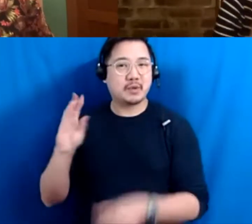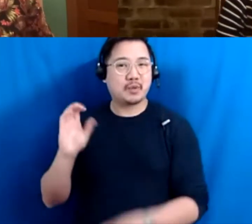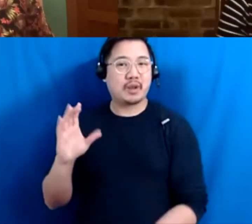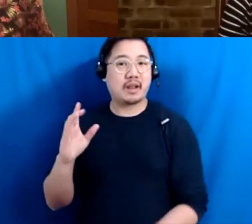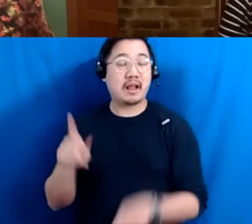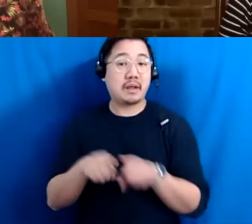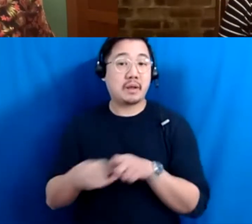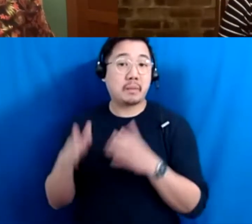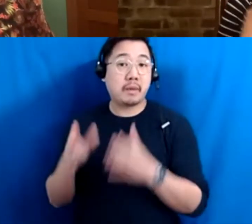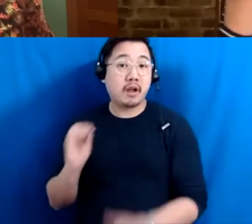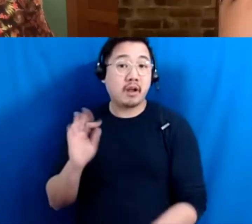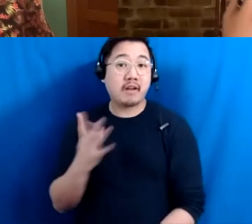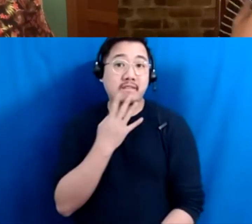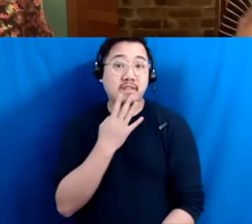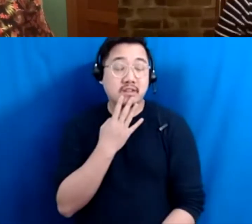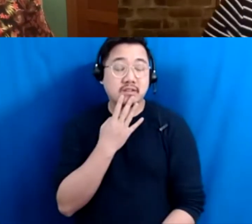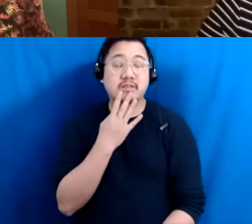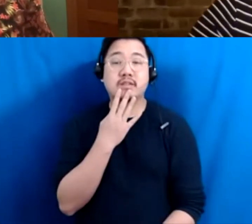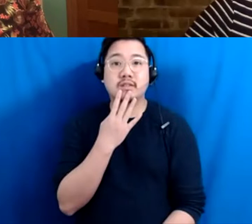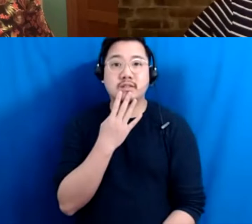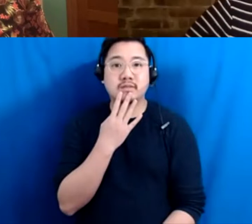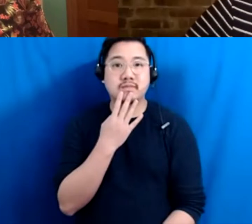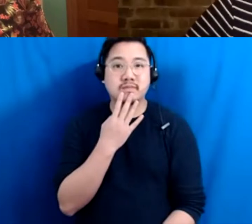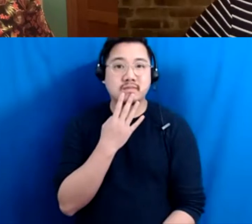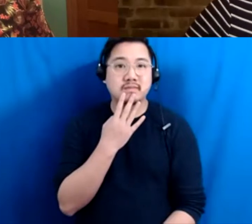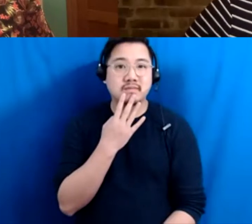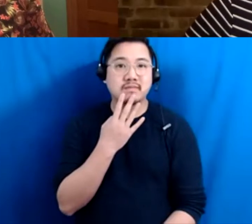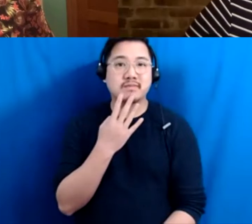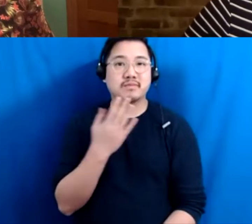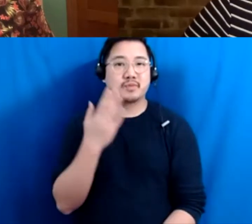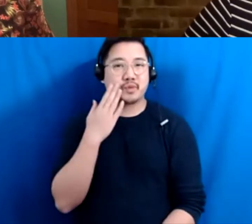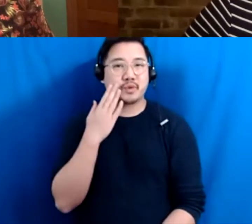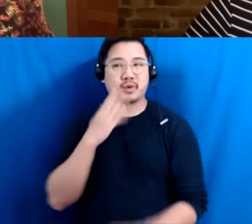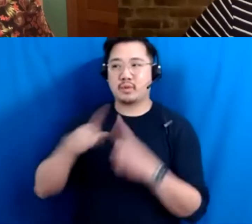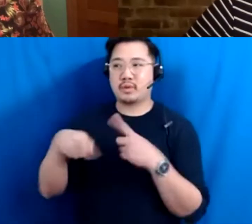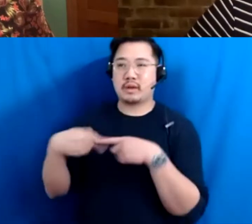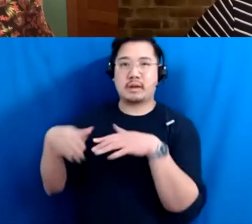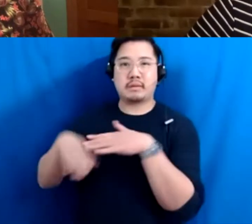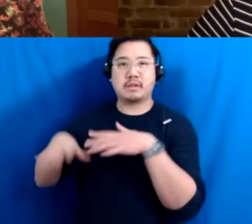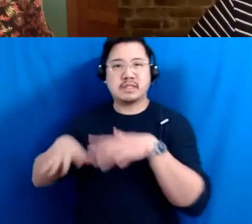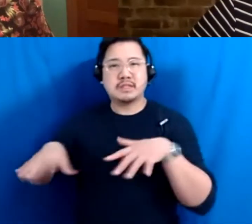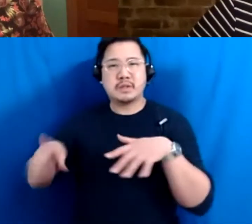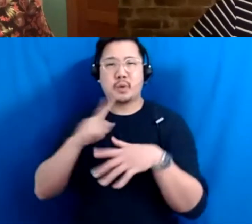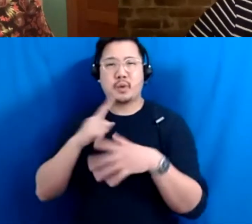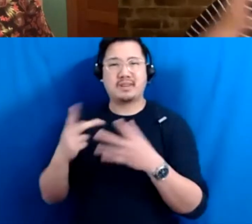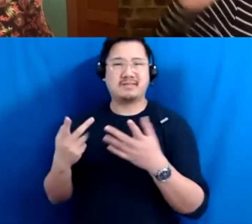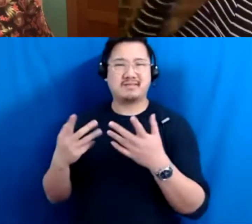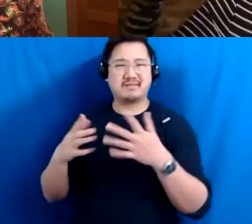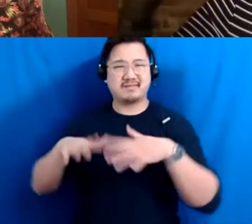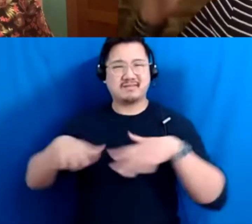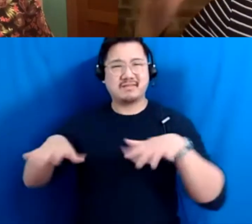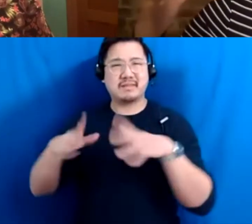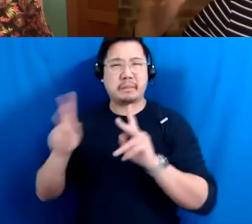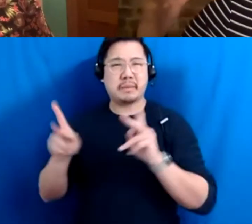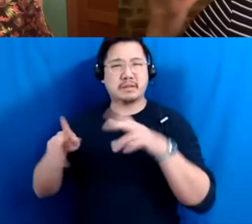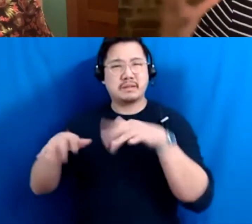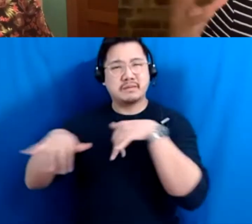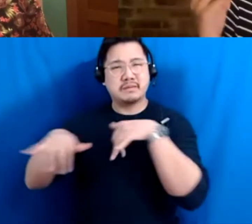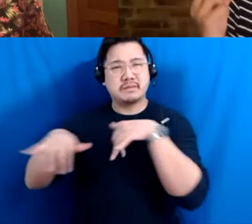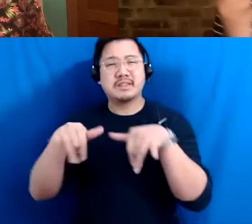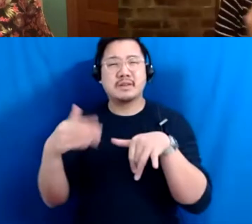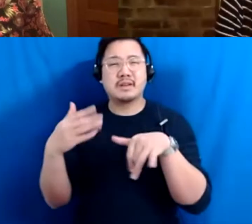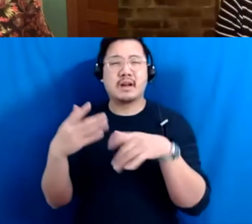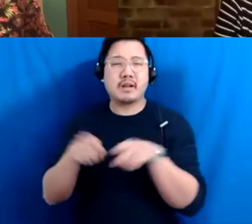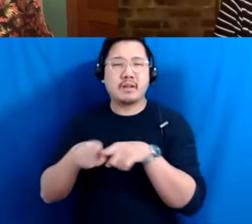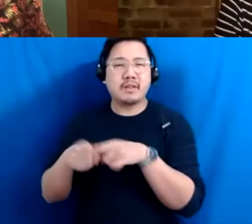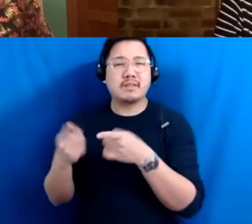sort of like up against this like very like homogenous and racially homogenous environment, like descriptions of like the snow,